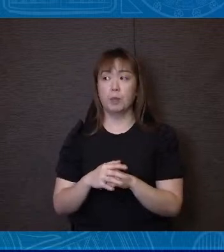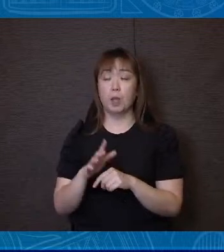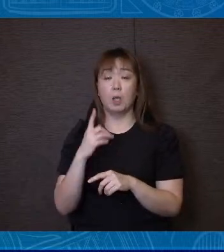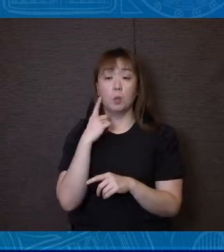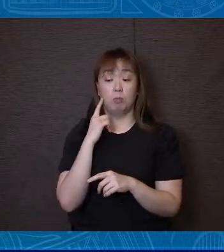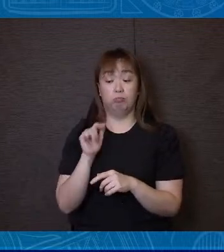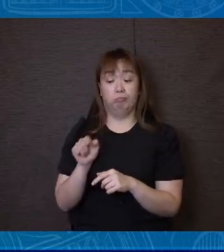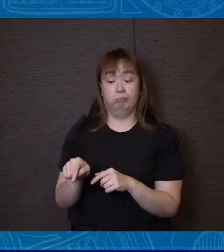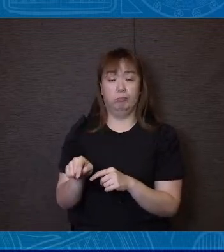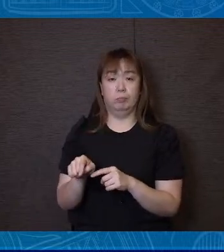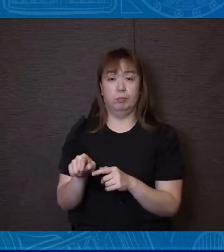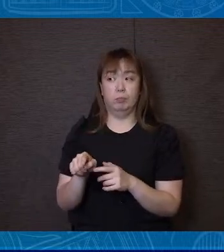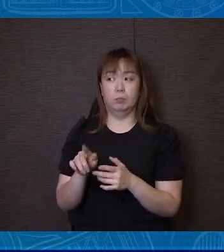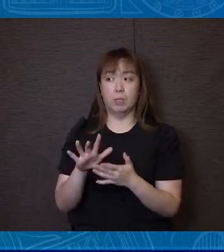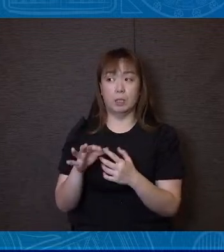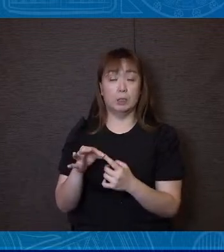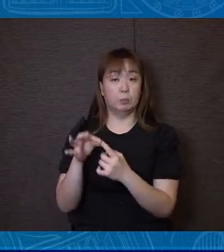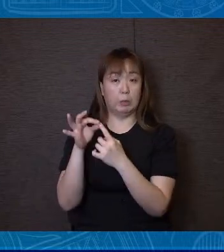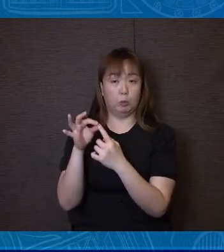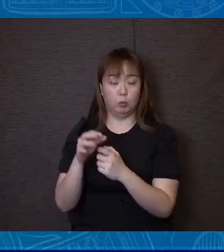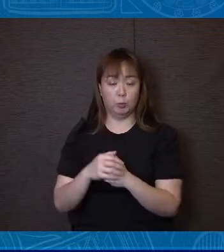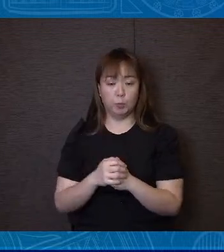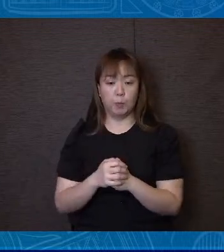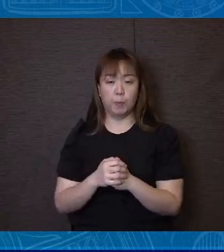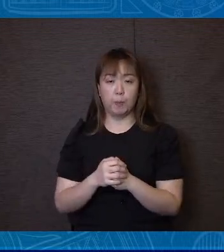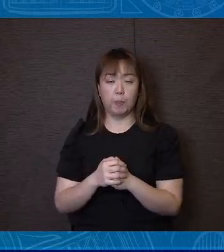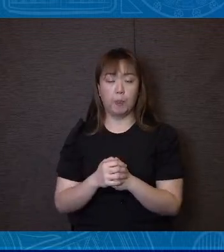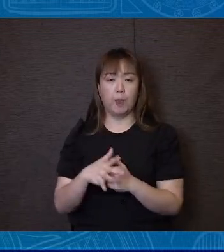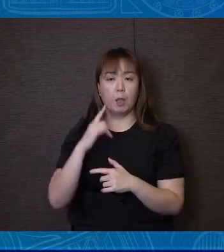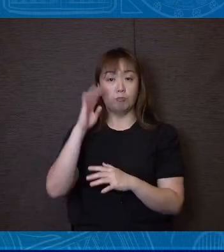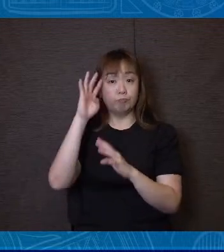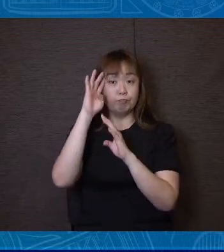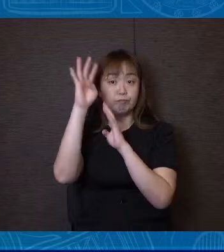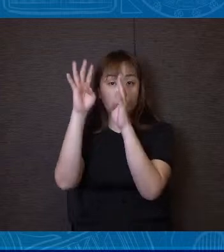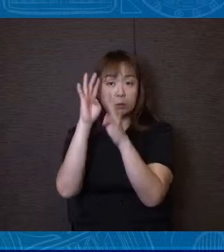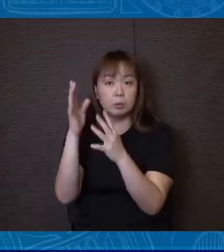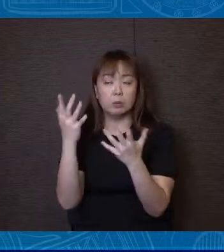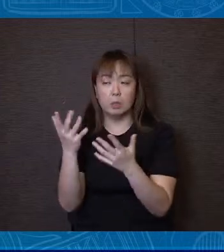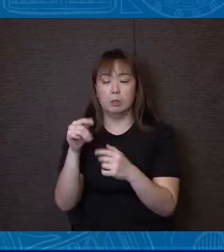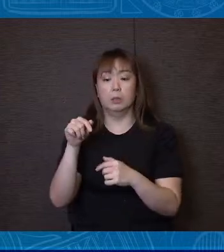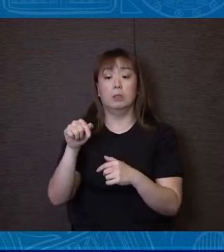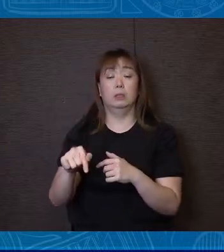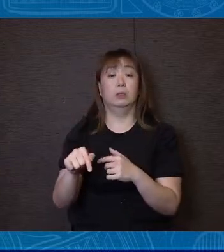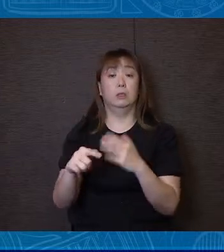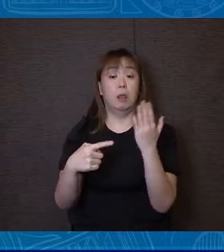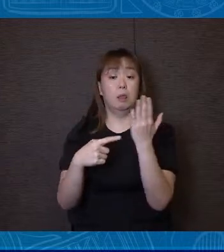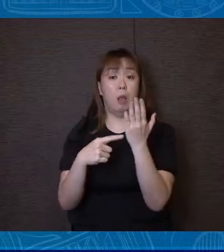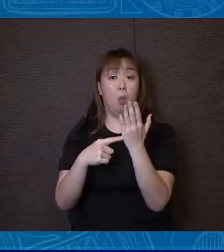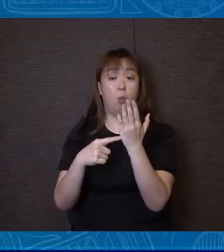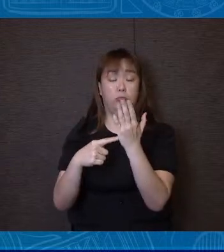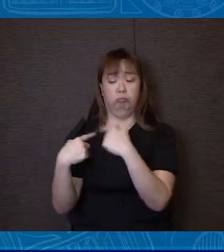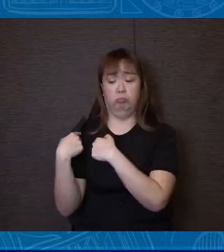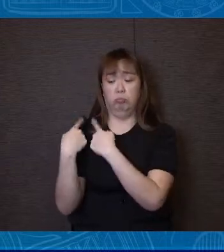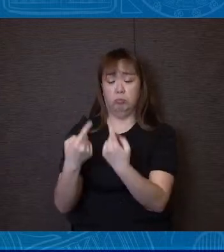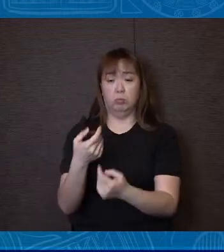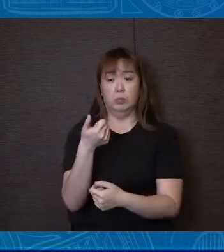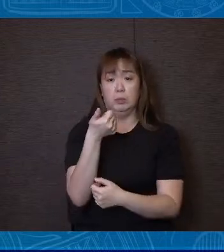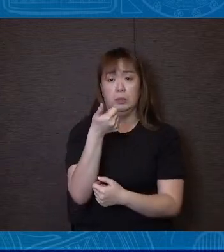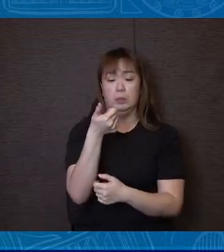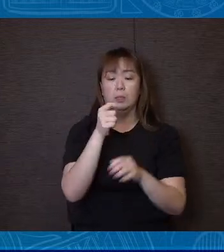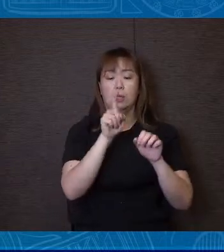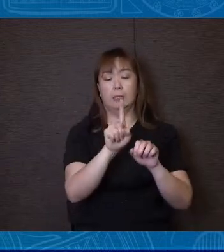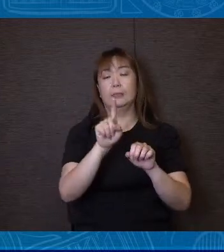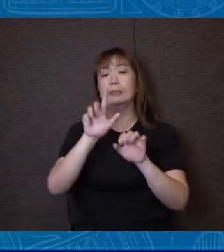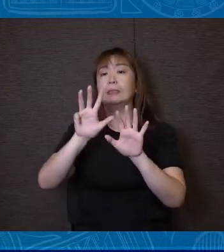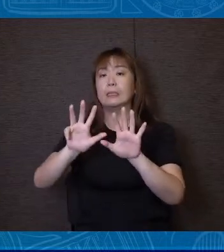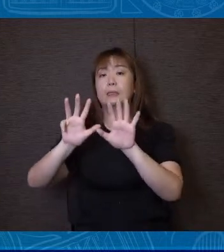quite special. And then in terms of innovations, although this technology has been around since 1999, which is